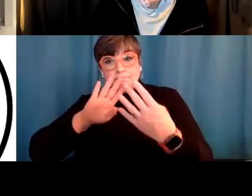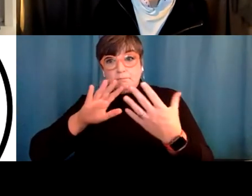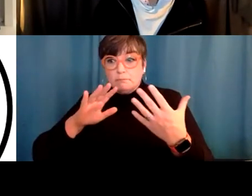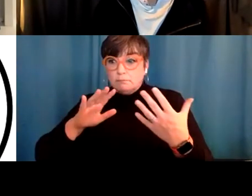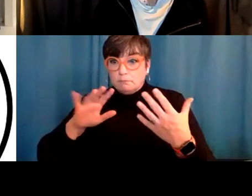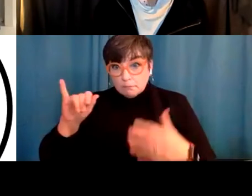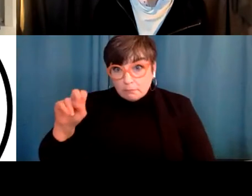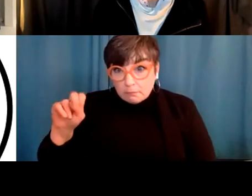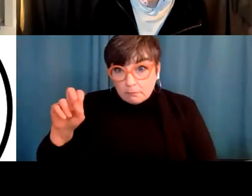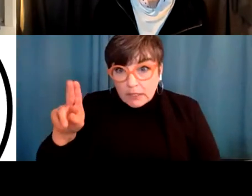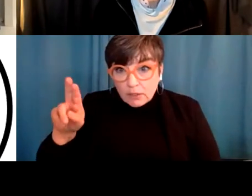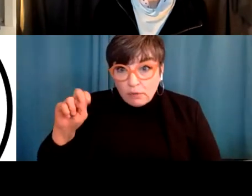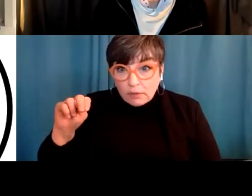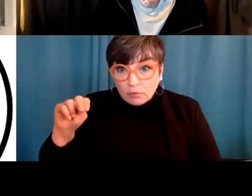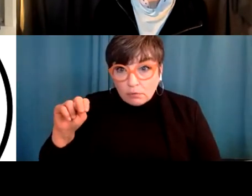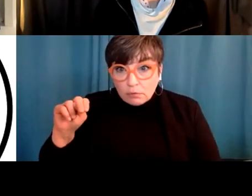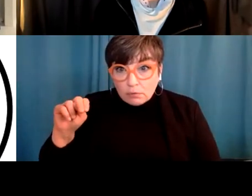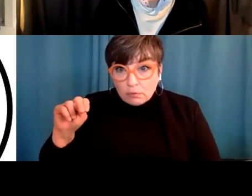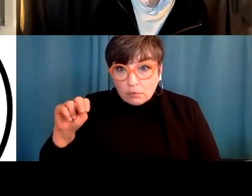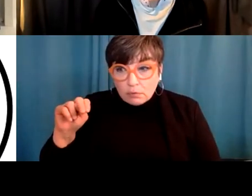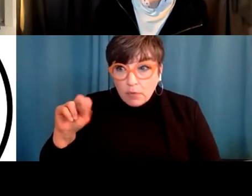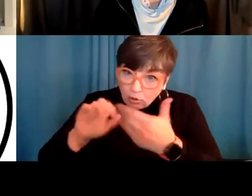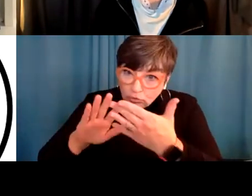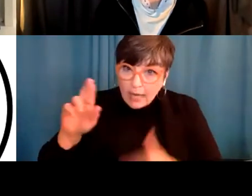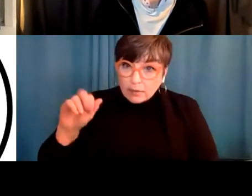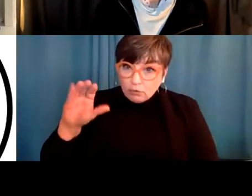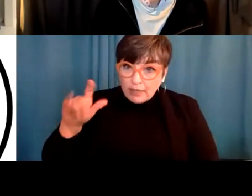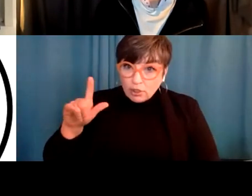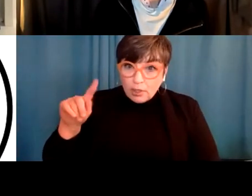insurrection and that address mm-hmm. racial terror.